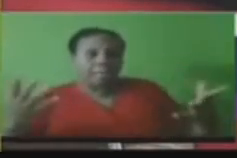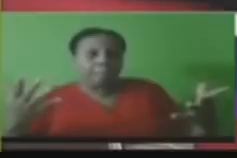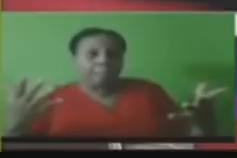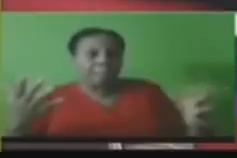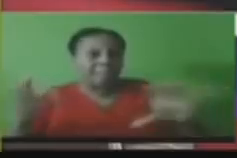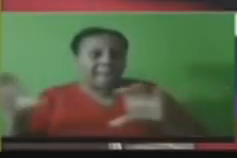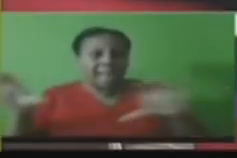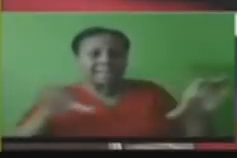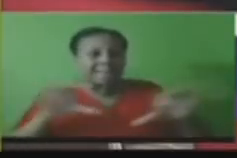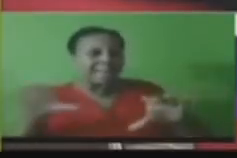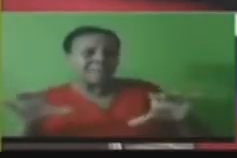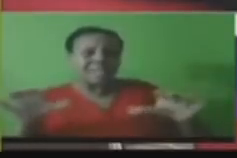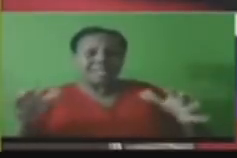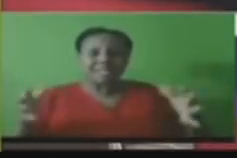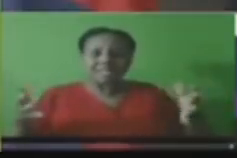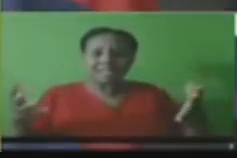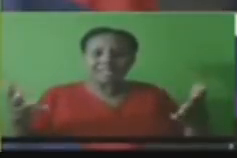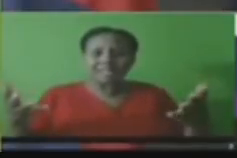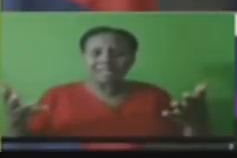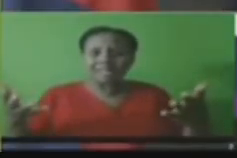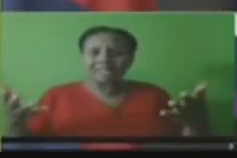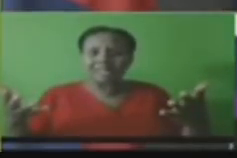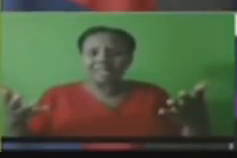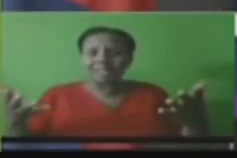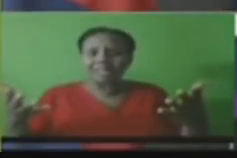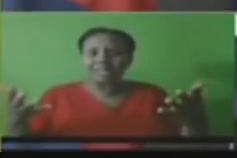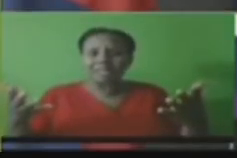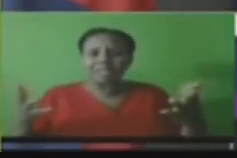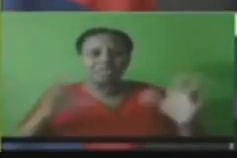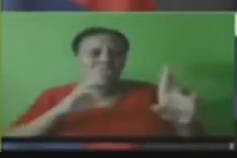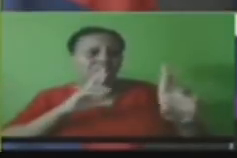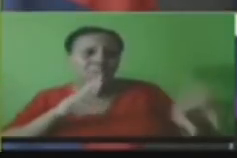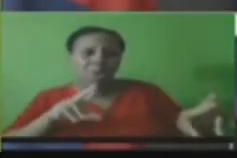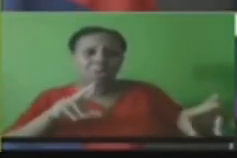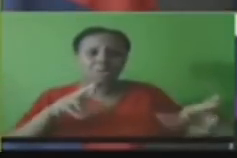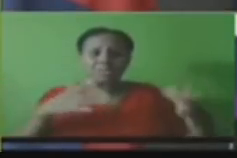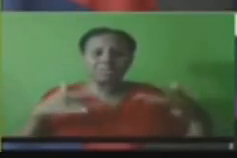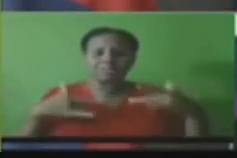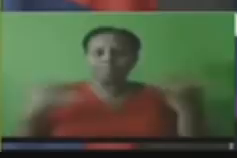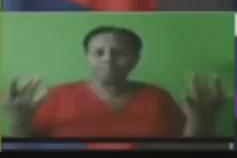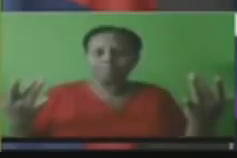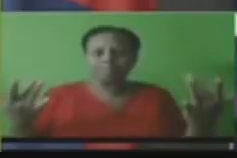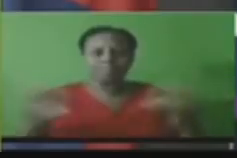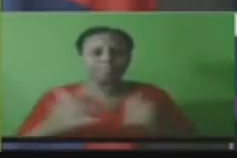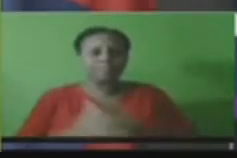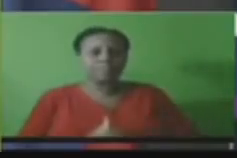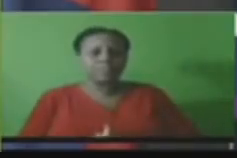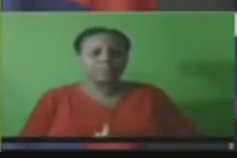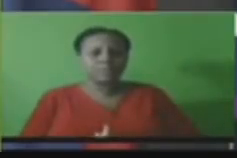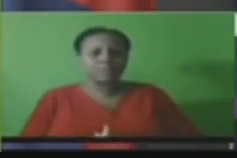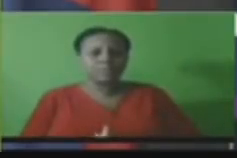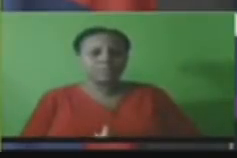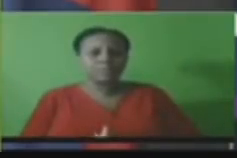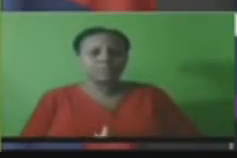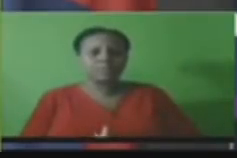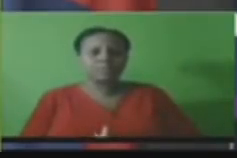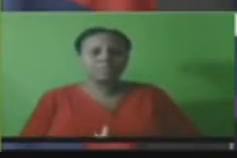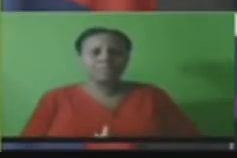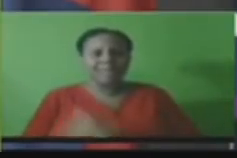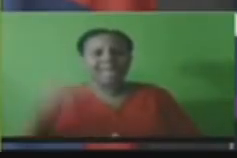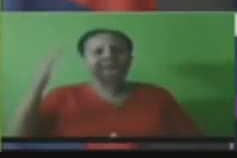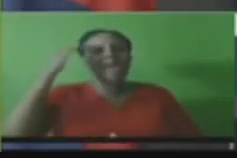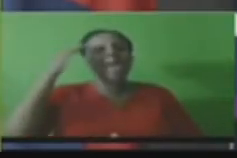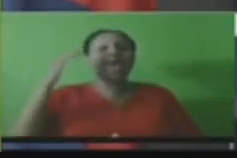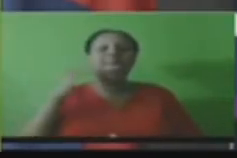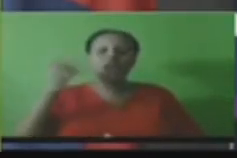reports? Have you gotten any reports? As head of the National Security Council, you're always concerned. There's no day when you're not